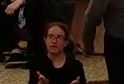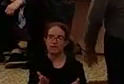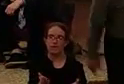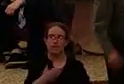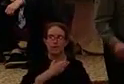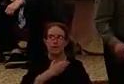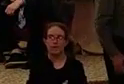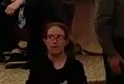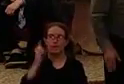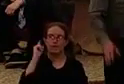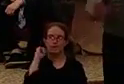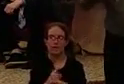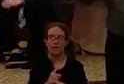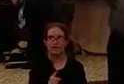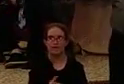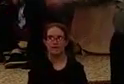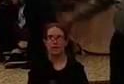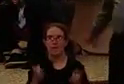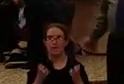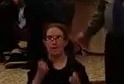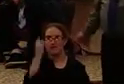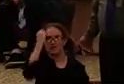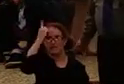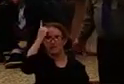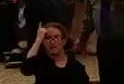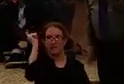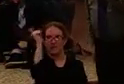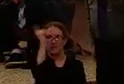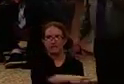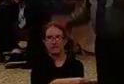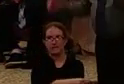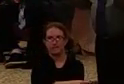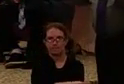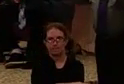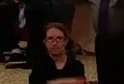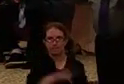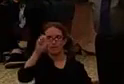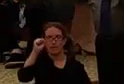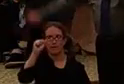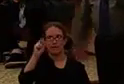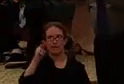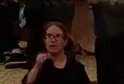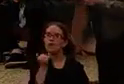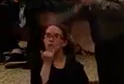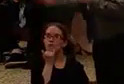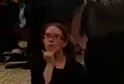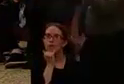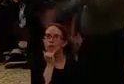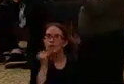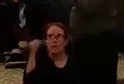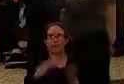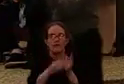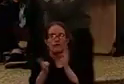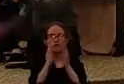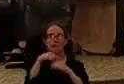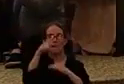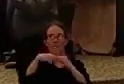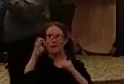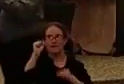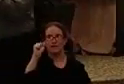the birthright." I want us to understand today that Esau was wrong. We often talk about